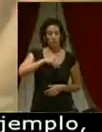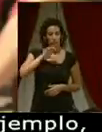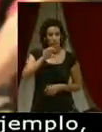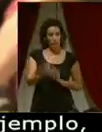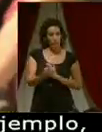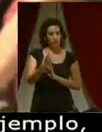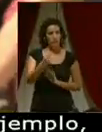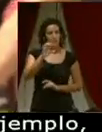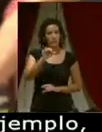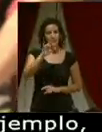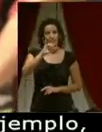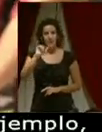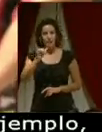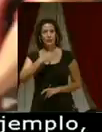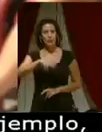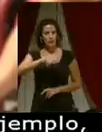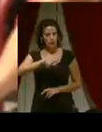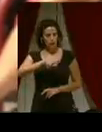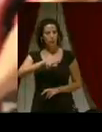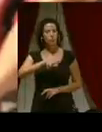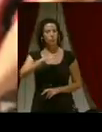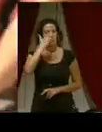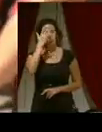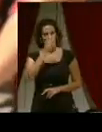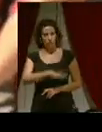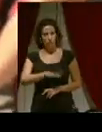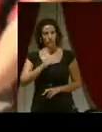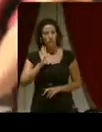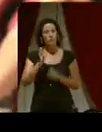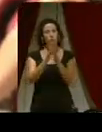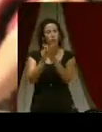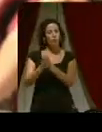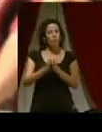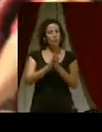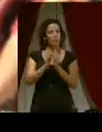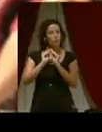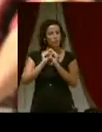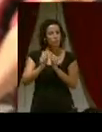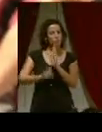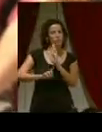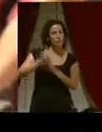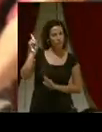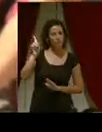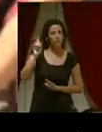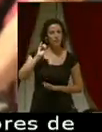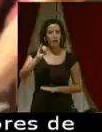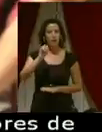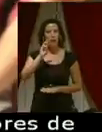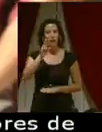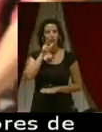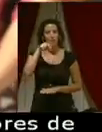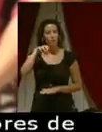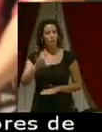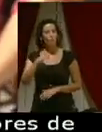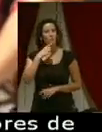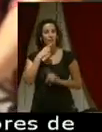intonations. When Siri was launched in Spanish, for instance, many developer